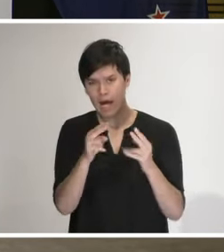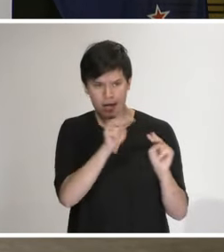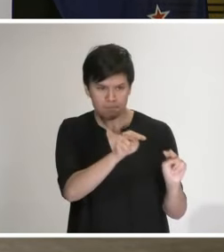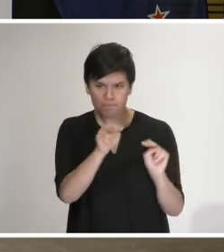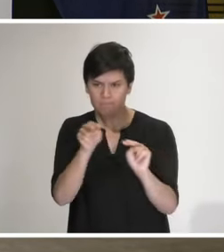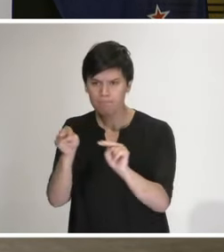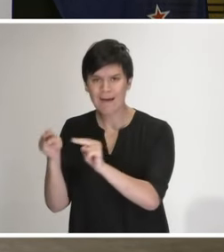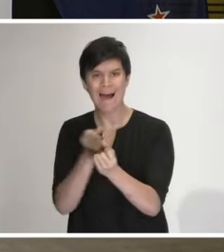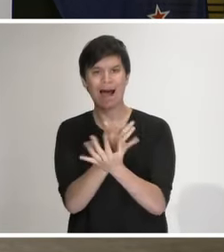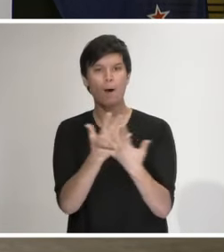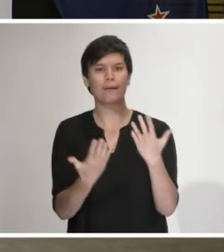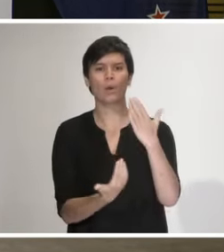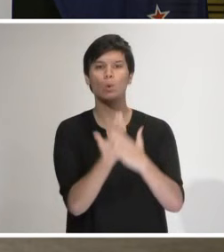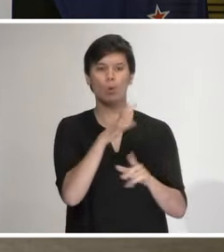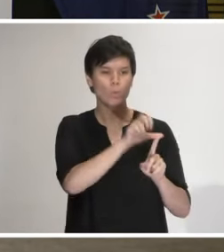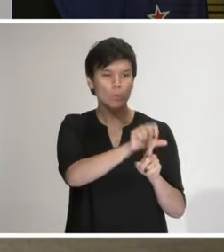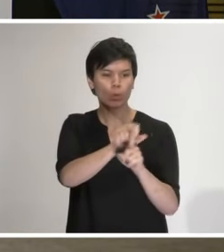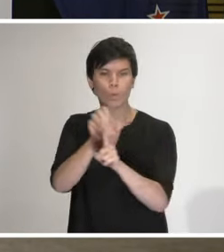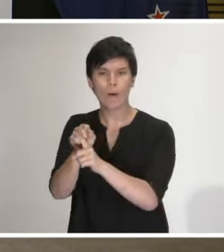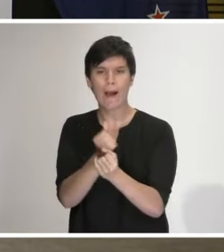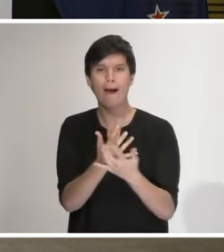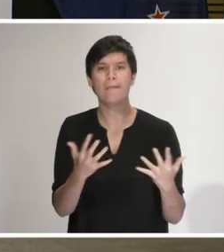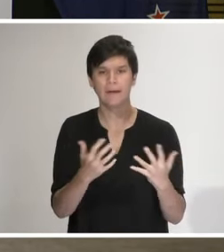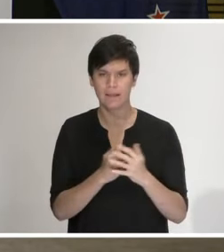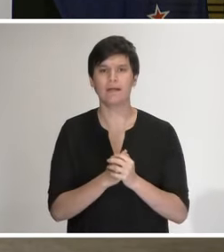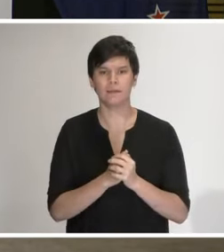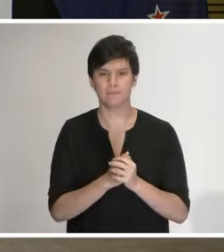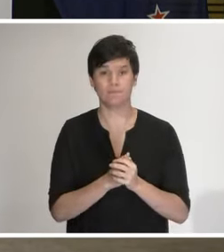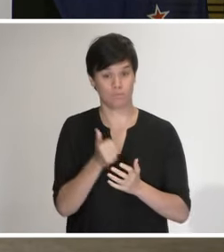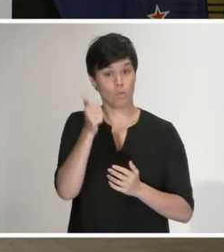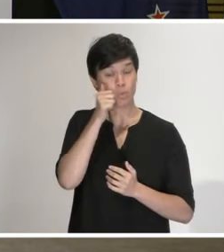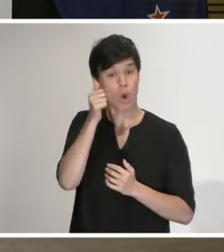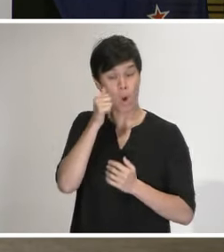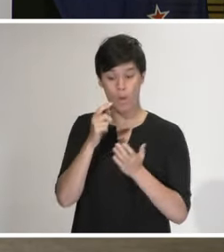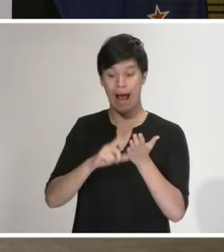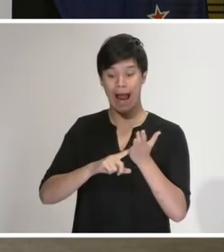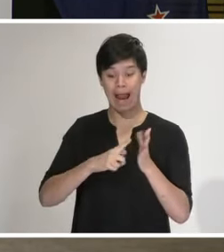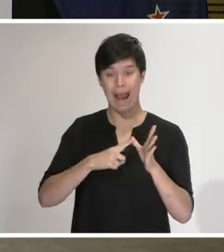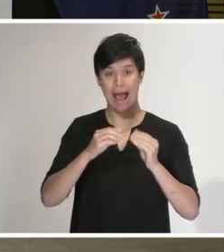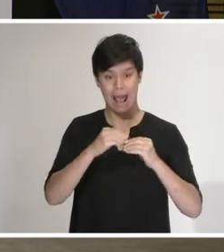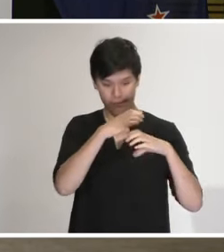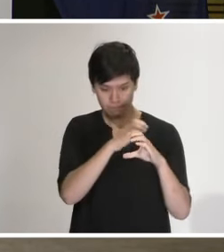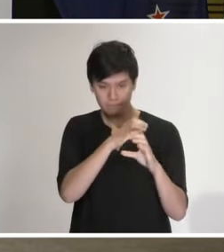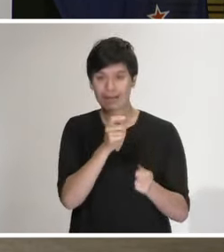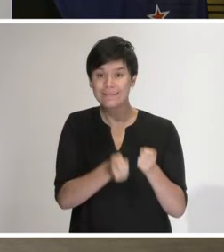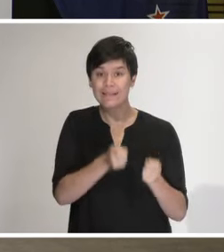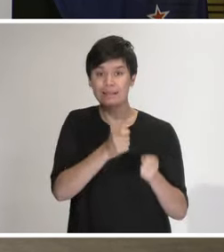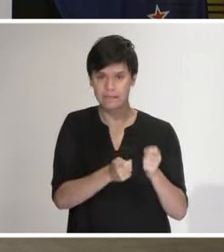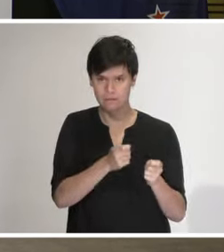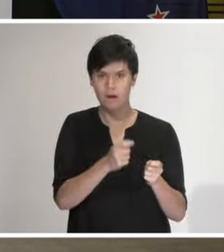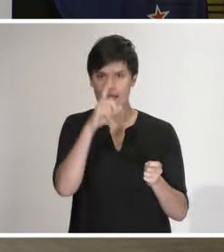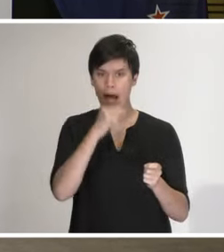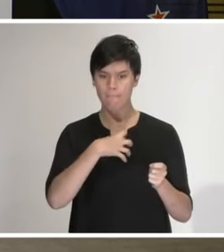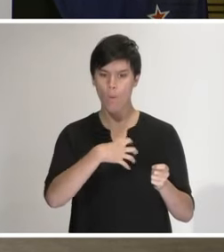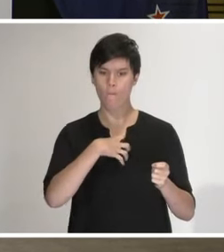the dramatic increase that we have seen in the lab tests, which have doubled, we've not seen really any increase in the new cases,